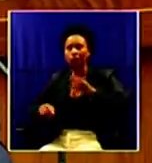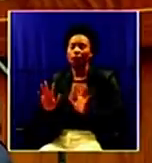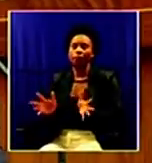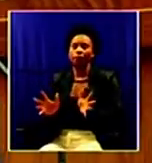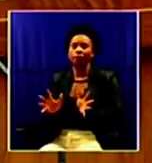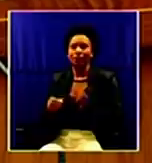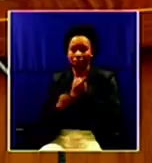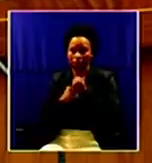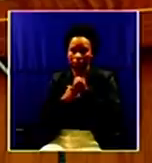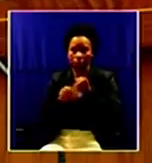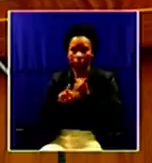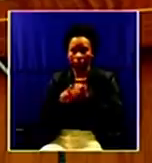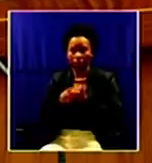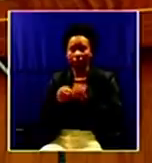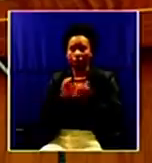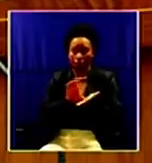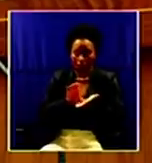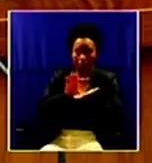An allocation of 148.1